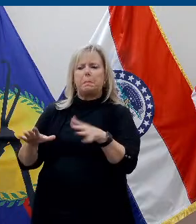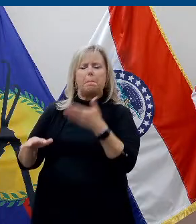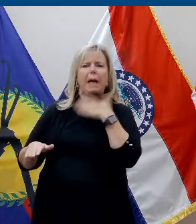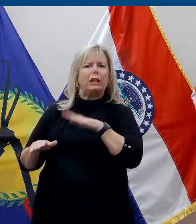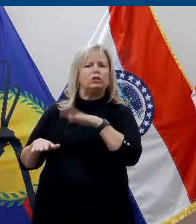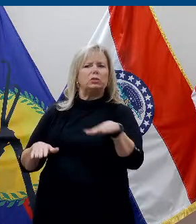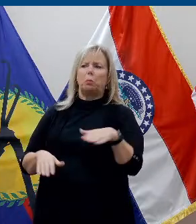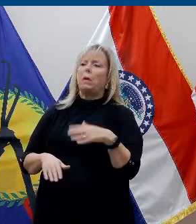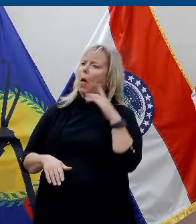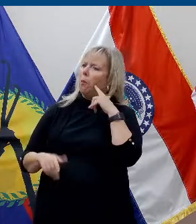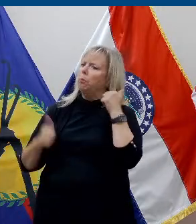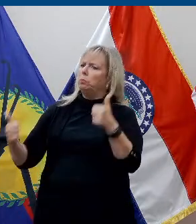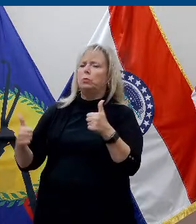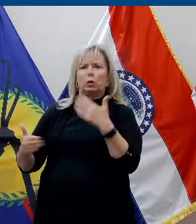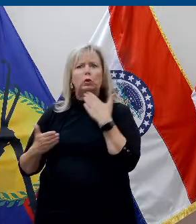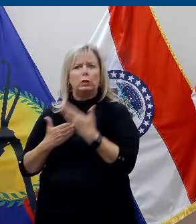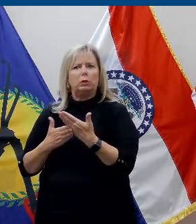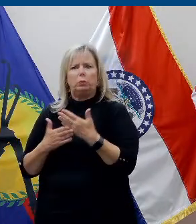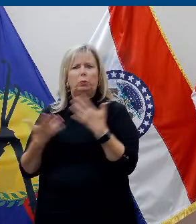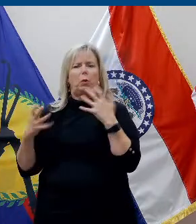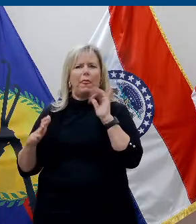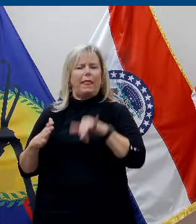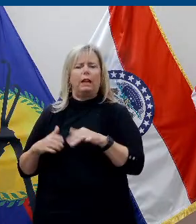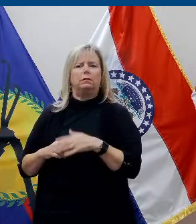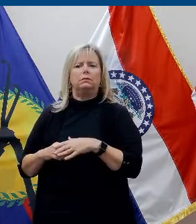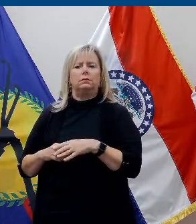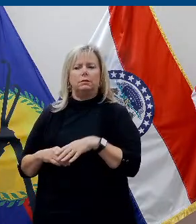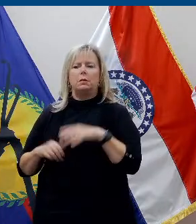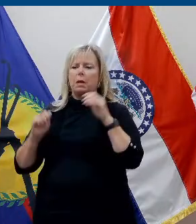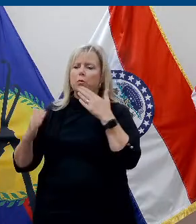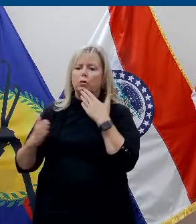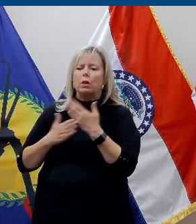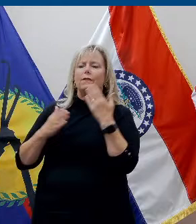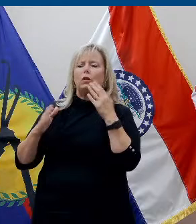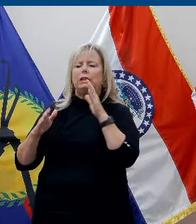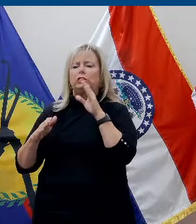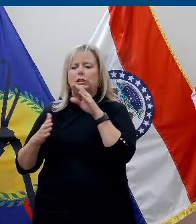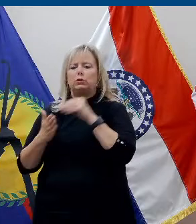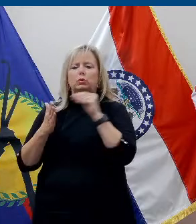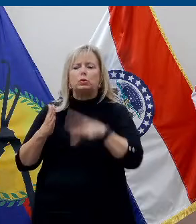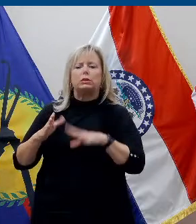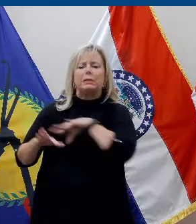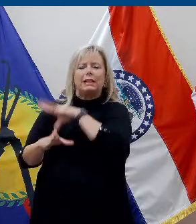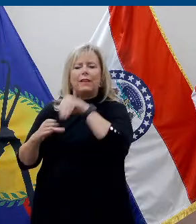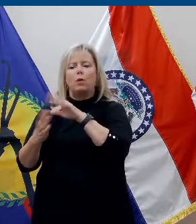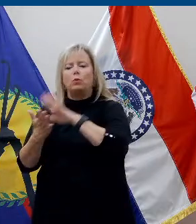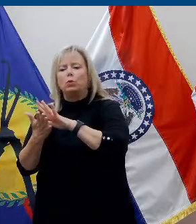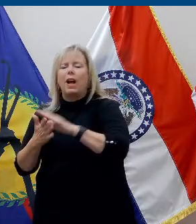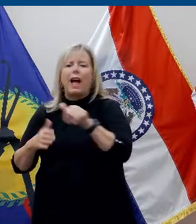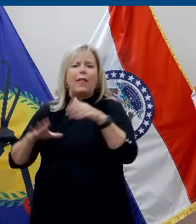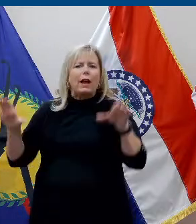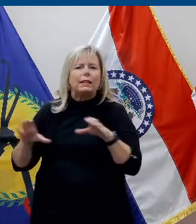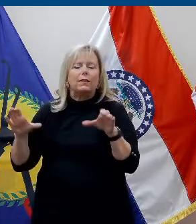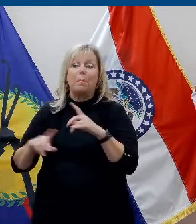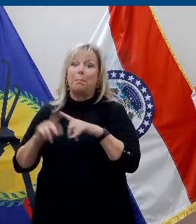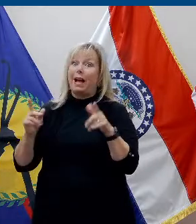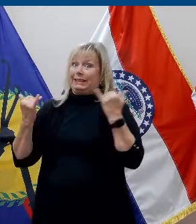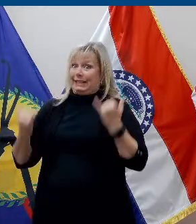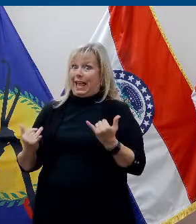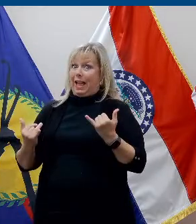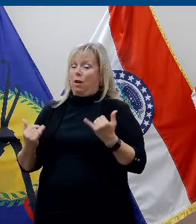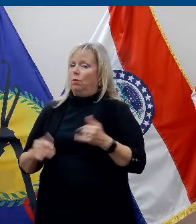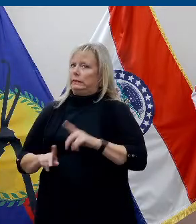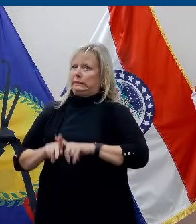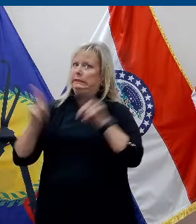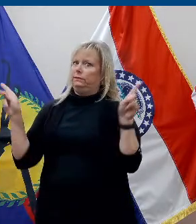that was fantastic for what we were seeing in order for those kids to participate in school and several other activities. However, that is not the